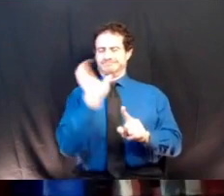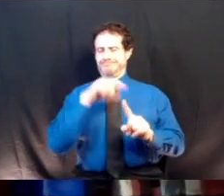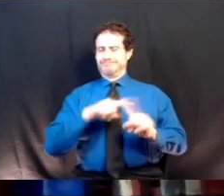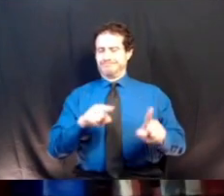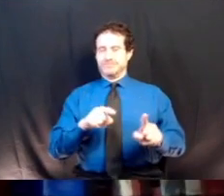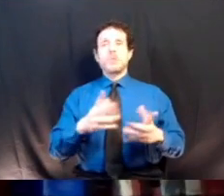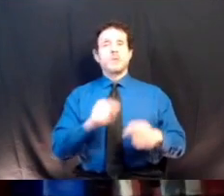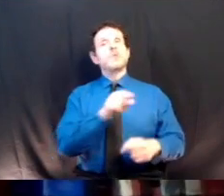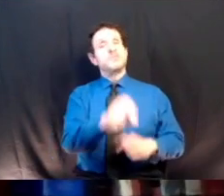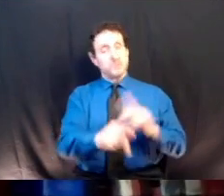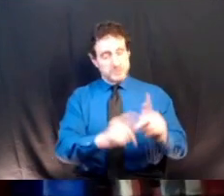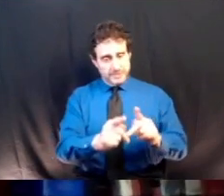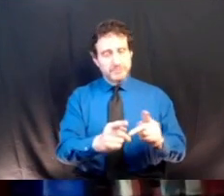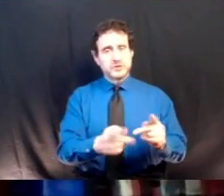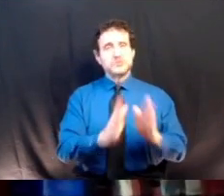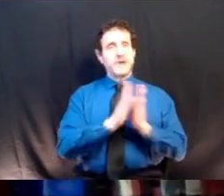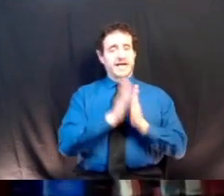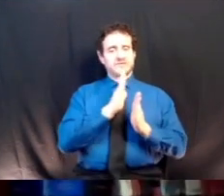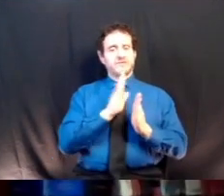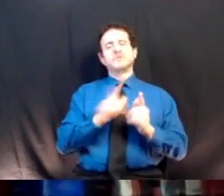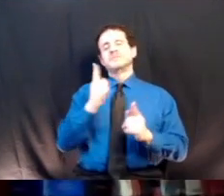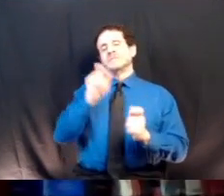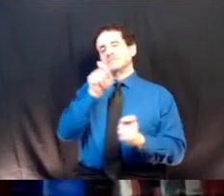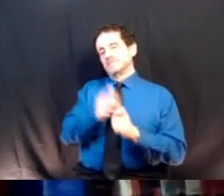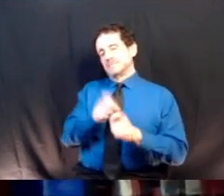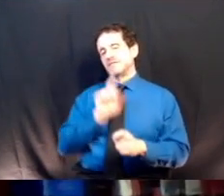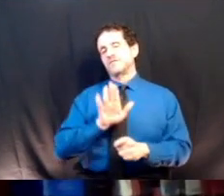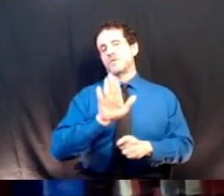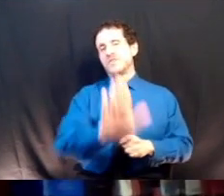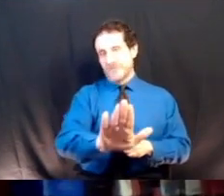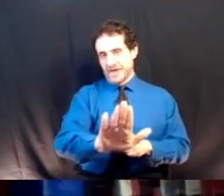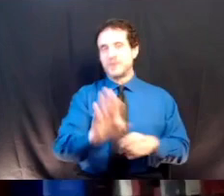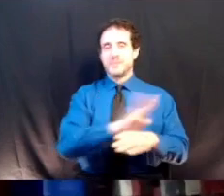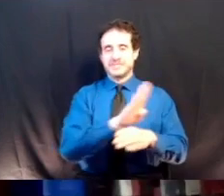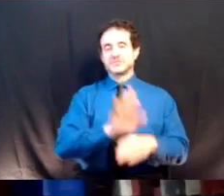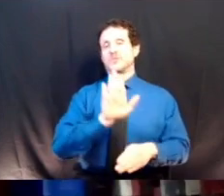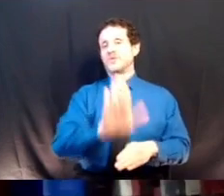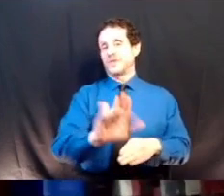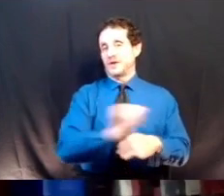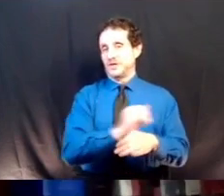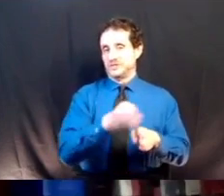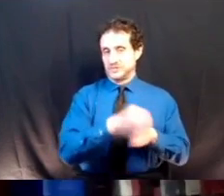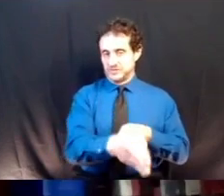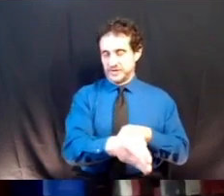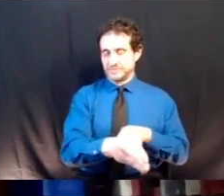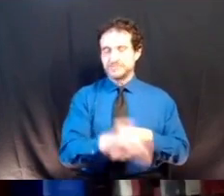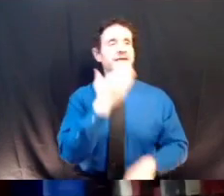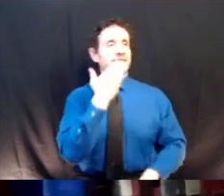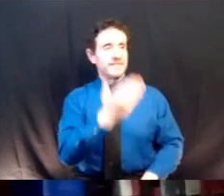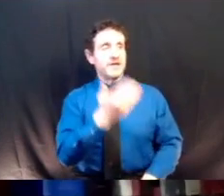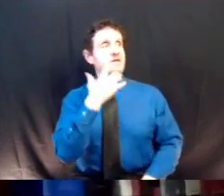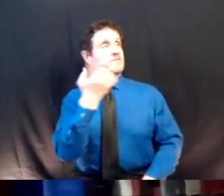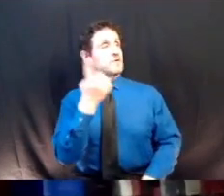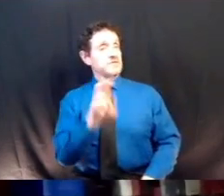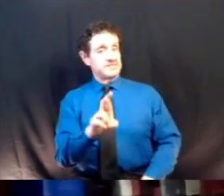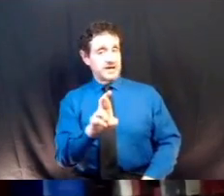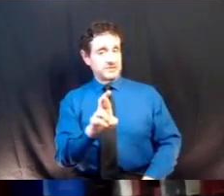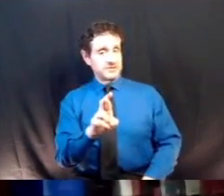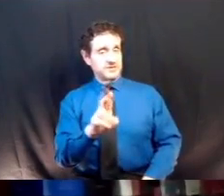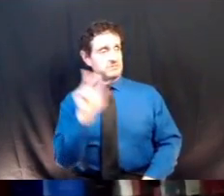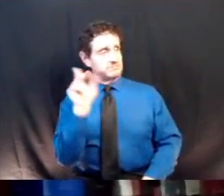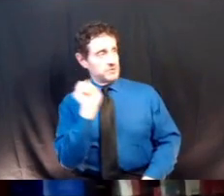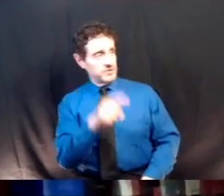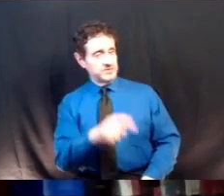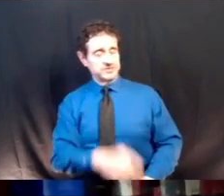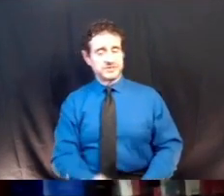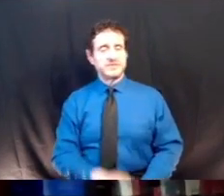seek guidance, and IDPH will provide it. Thank you. This is for Dr. Ezike from Stephen Gray's at CBS2.